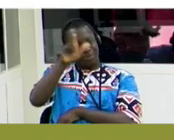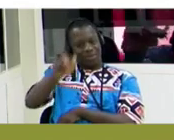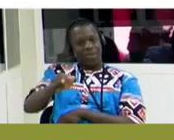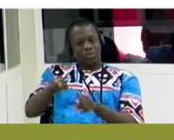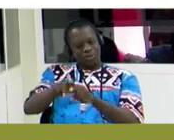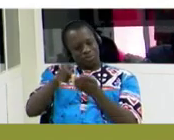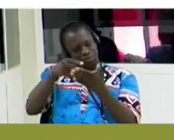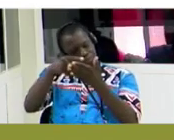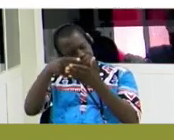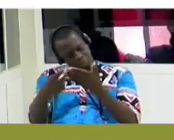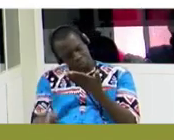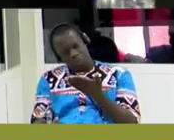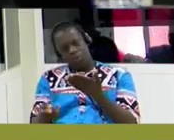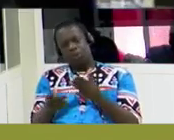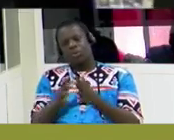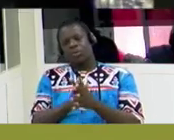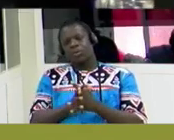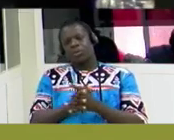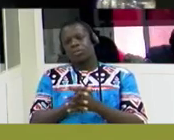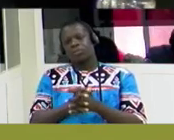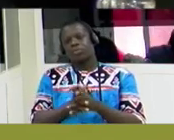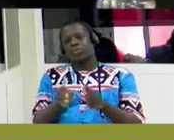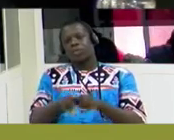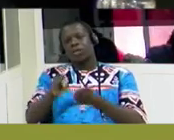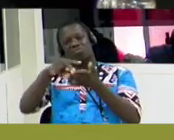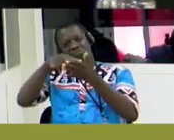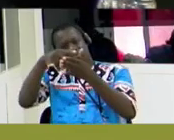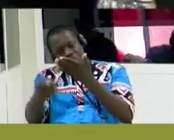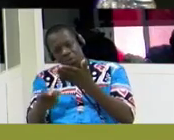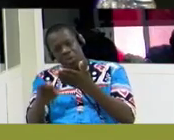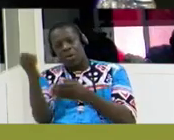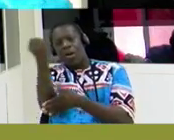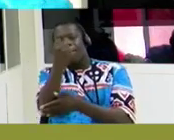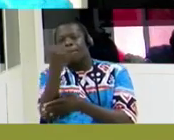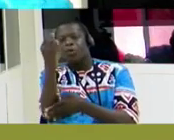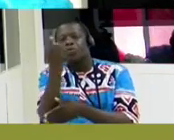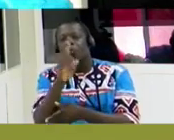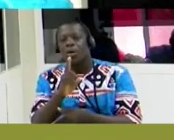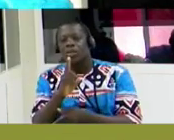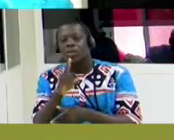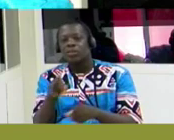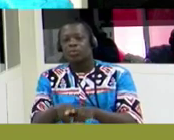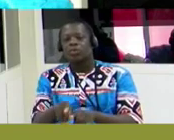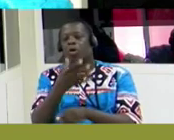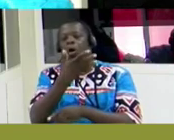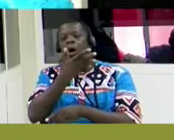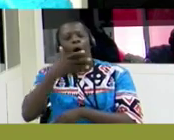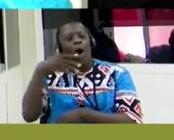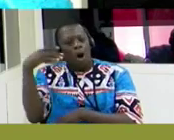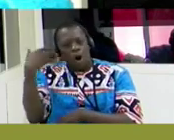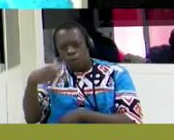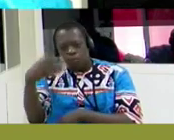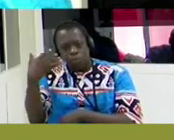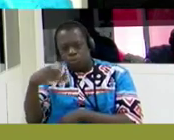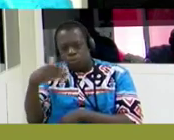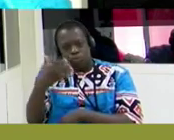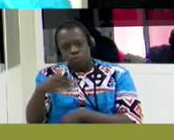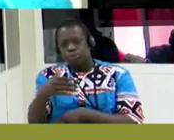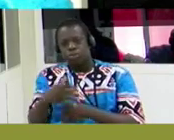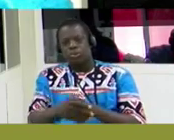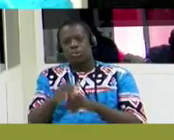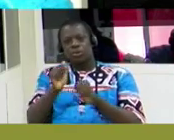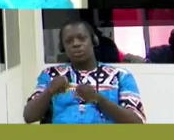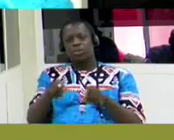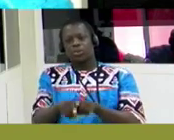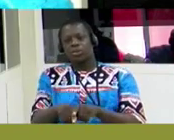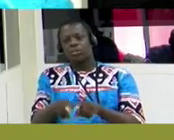fainted. Would collapse as a result of what? As of the hotness inside. Would that be